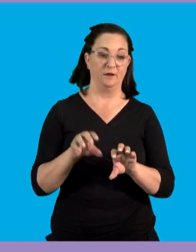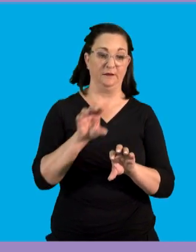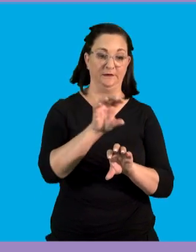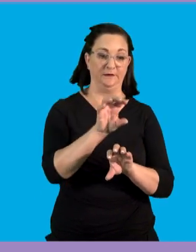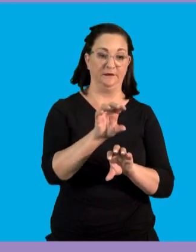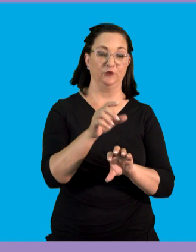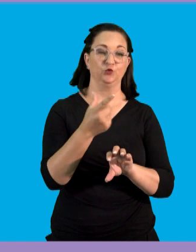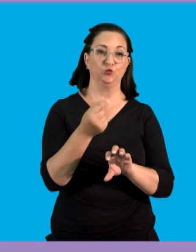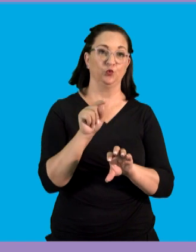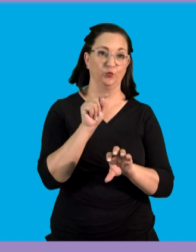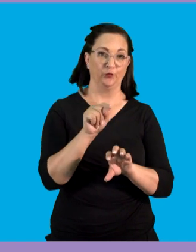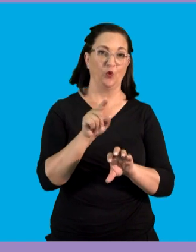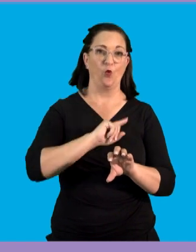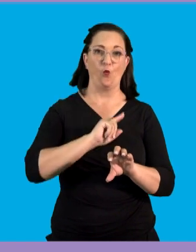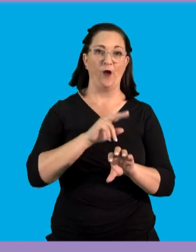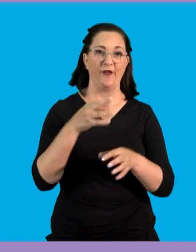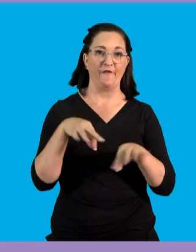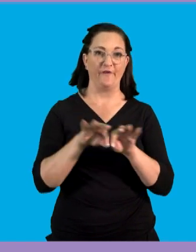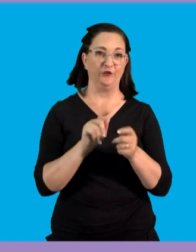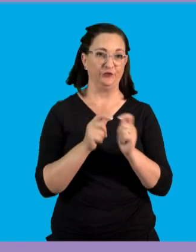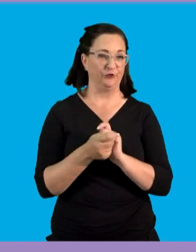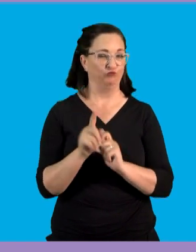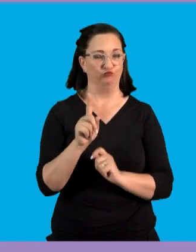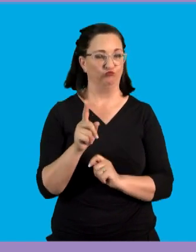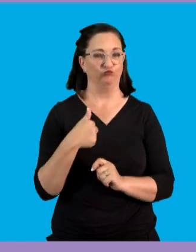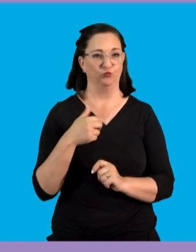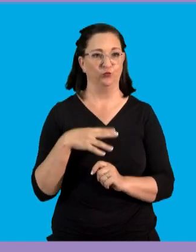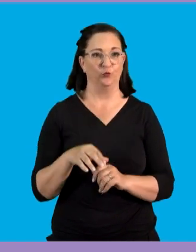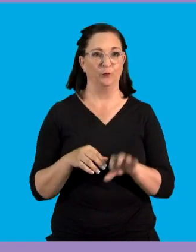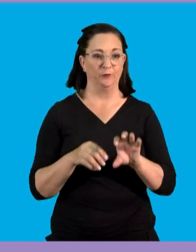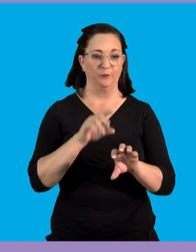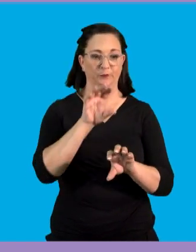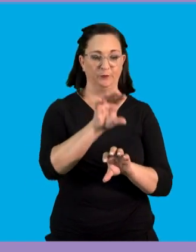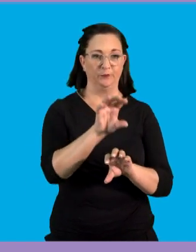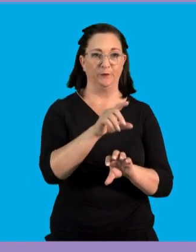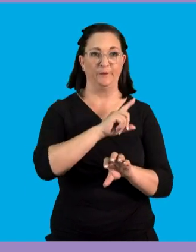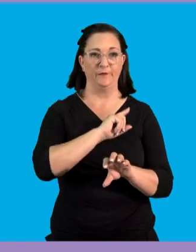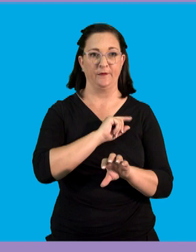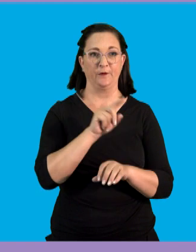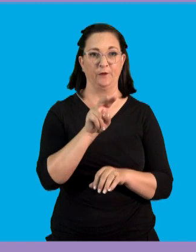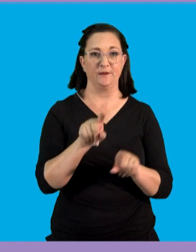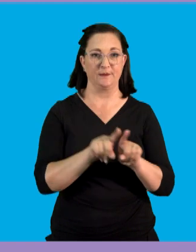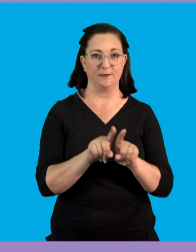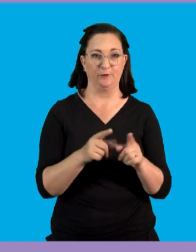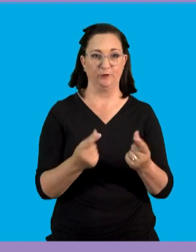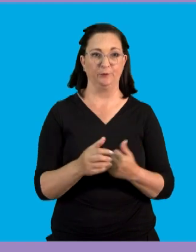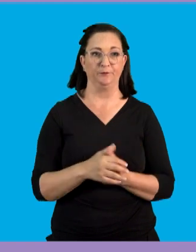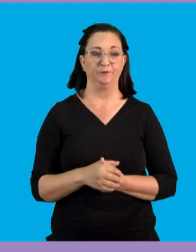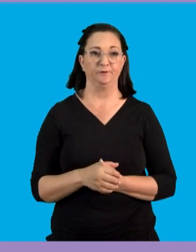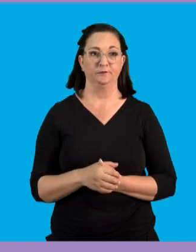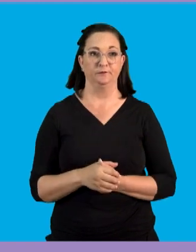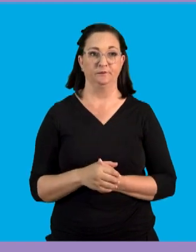that we don't change the value of the common fraction, we need to go and do exactly the same thing with the